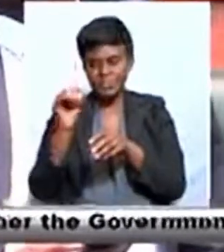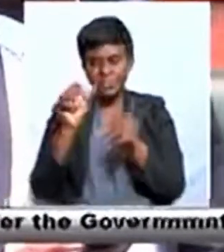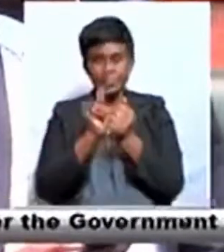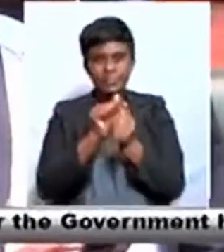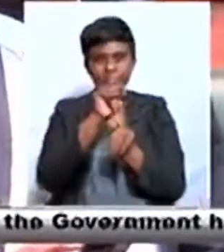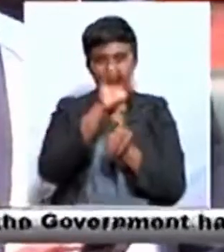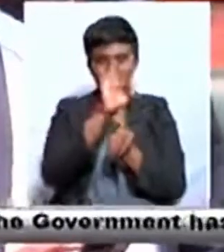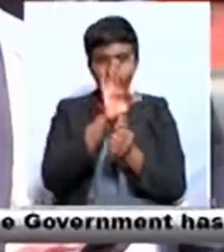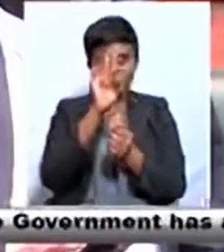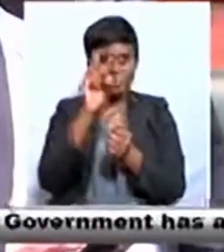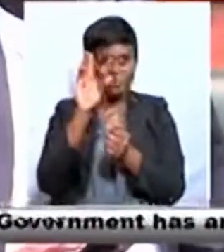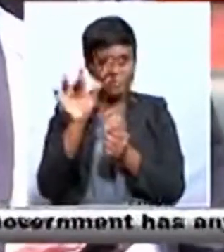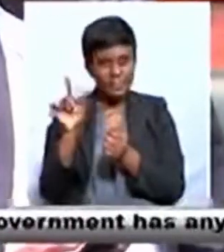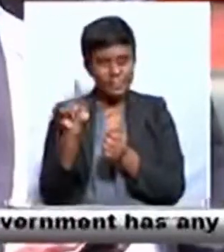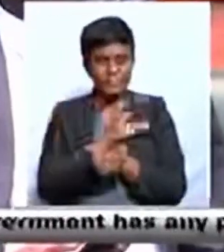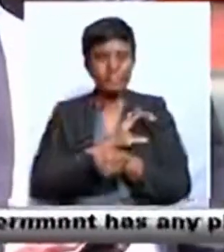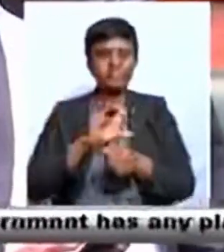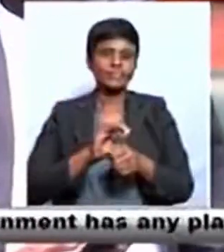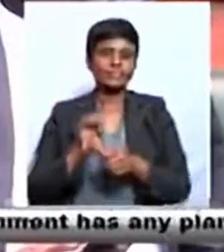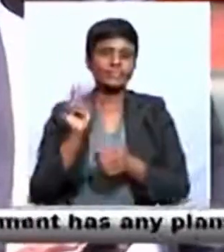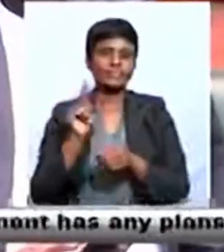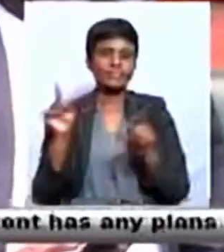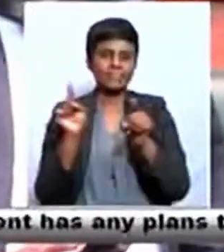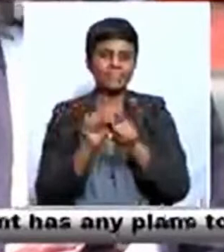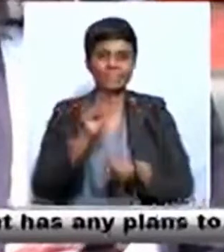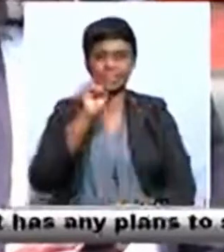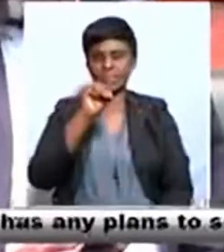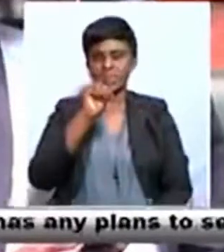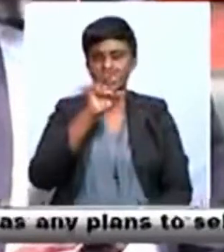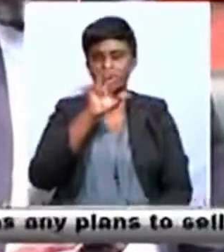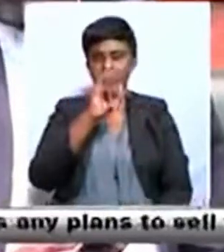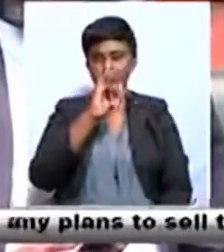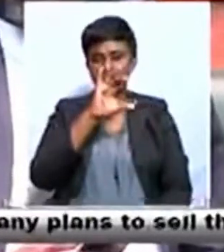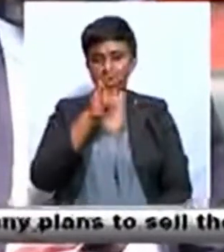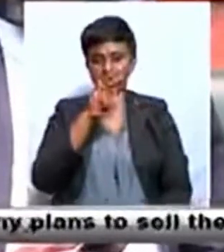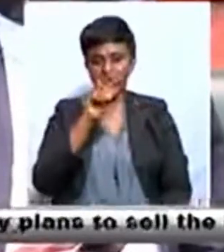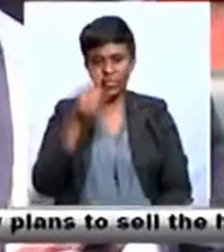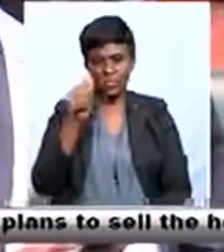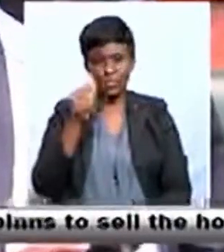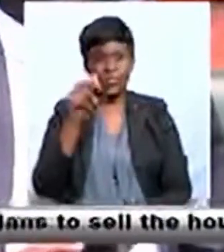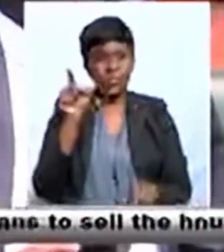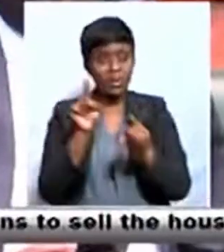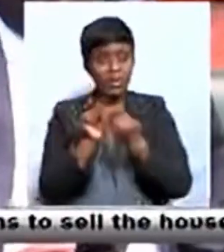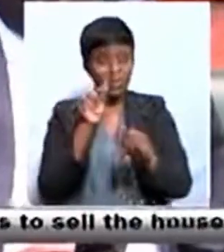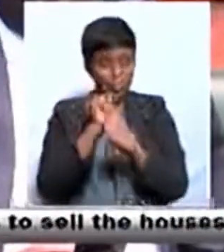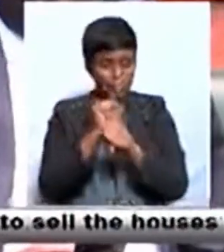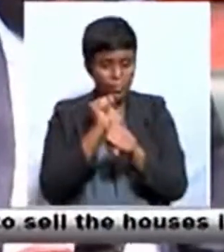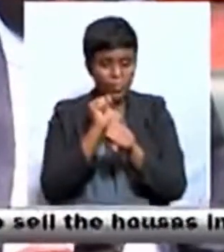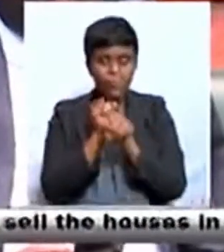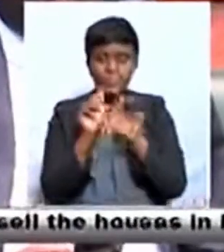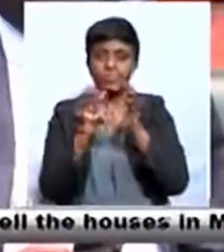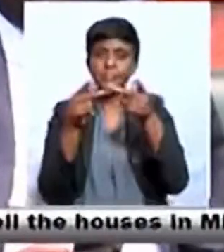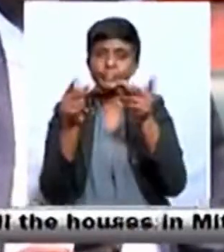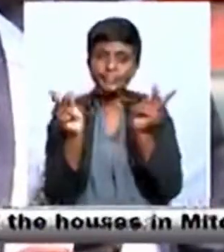1975, the contractor, Mitchell contractor, who was actually working at the power